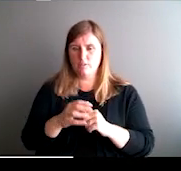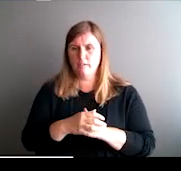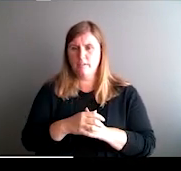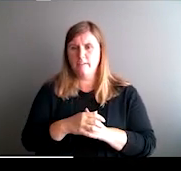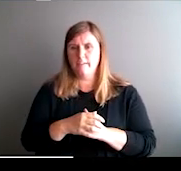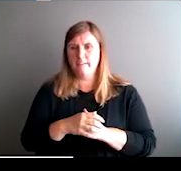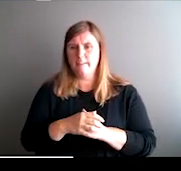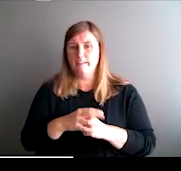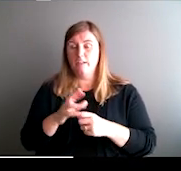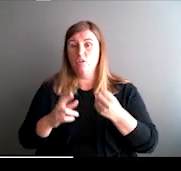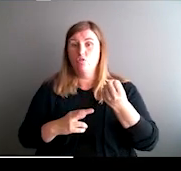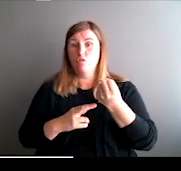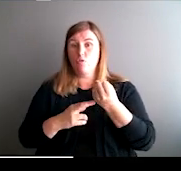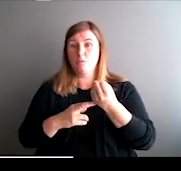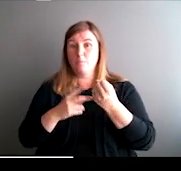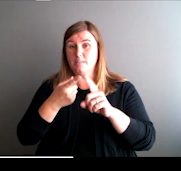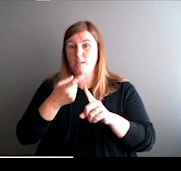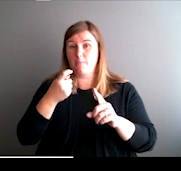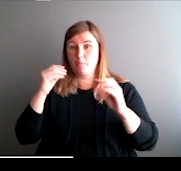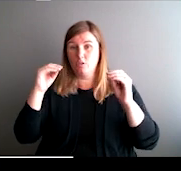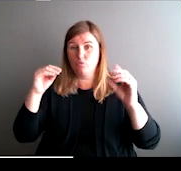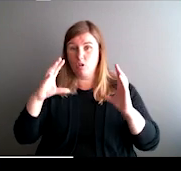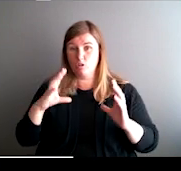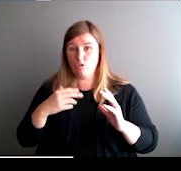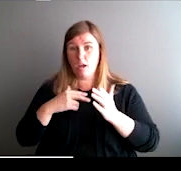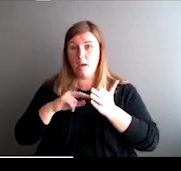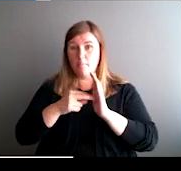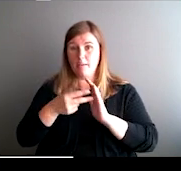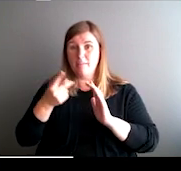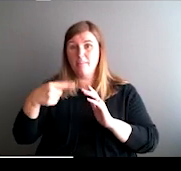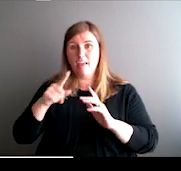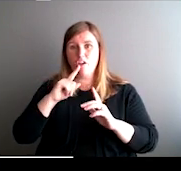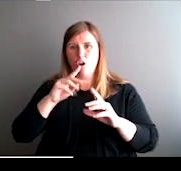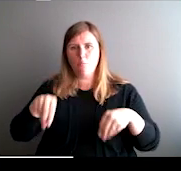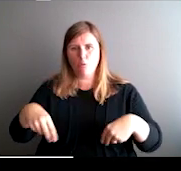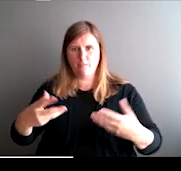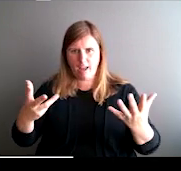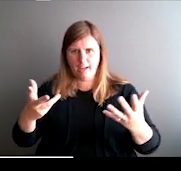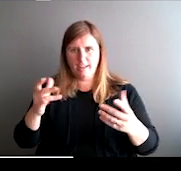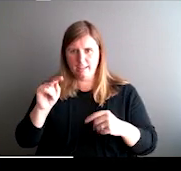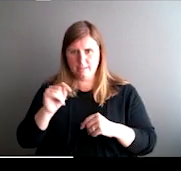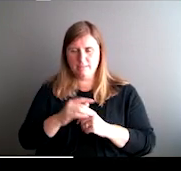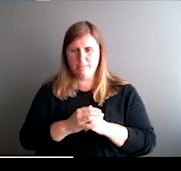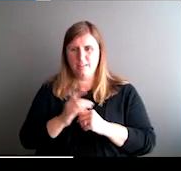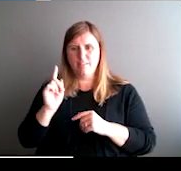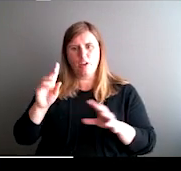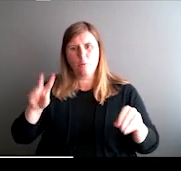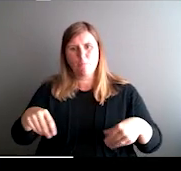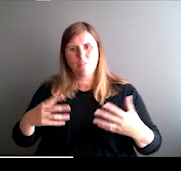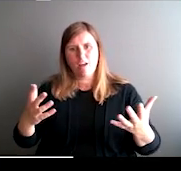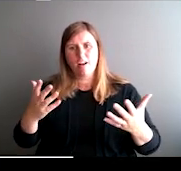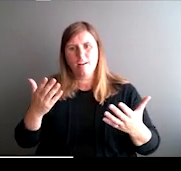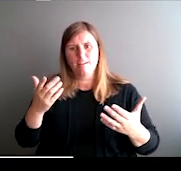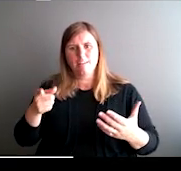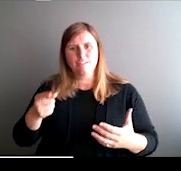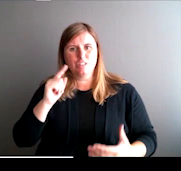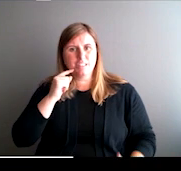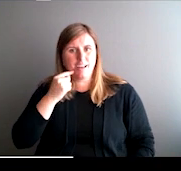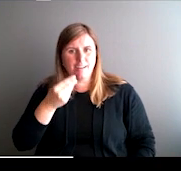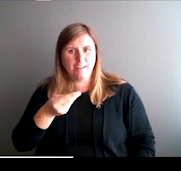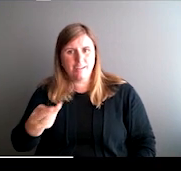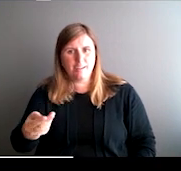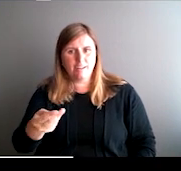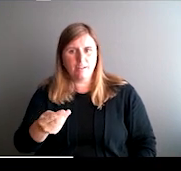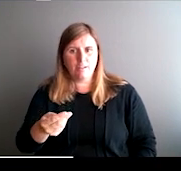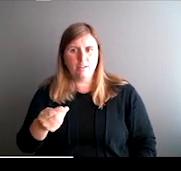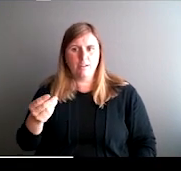the reinforcement is coming from the instructor, what I mean is they are providing it. They're providing, here's a bit of candy, here's a